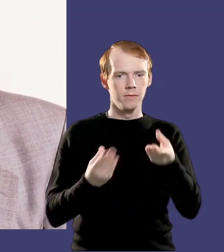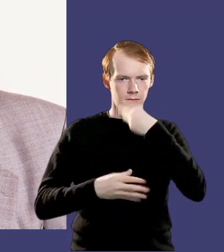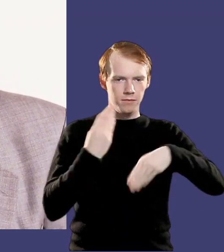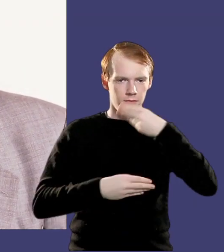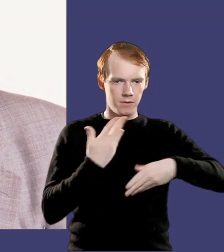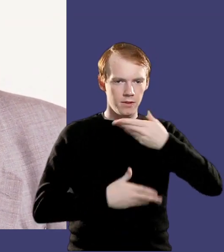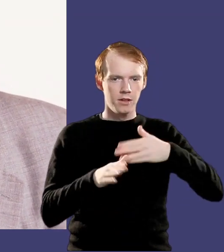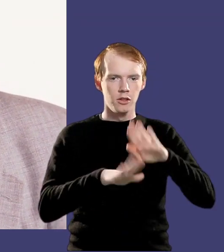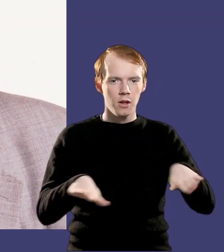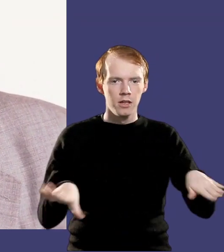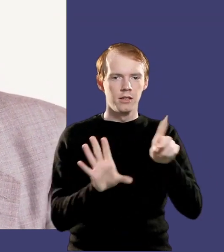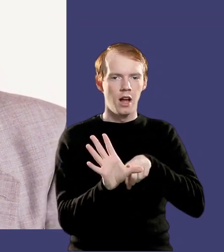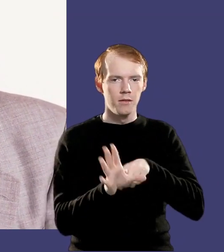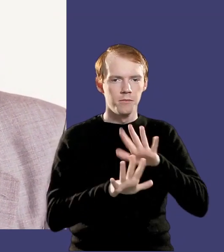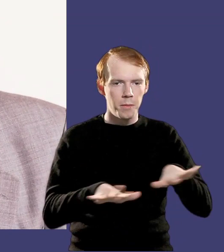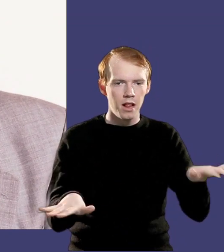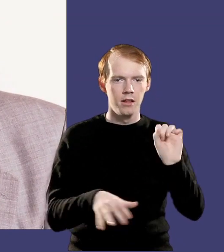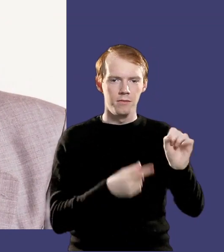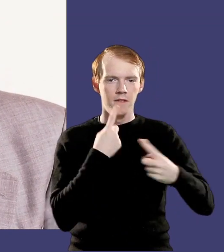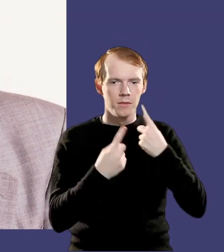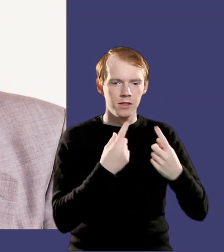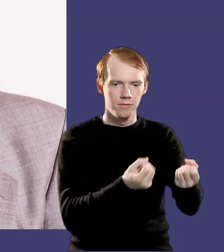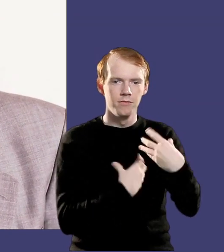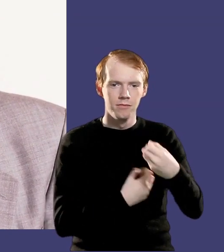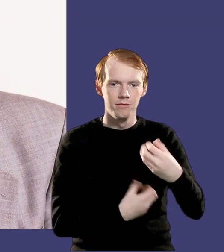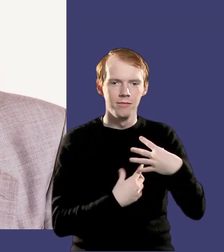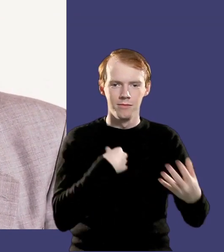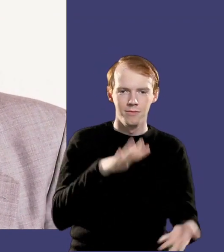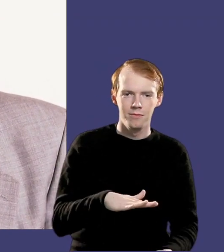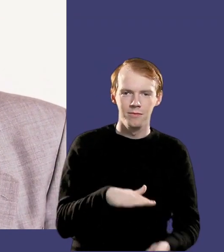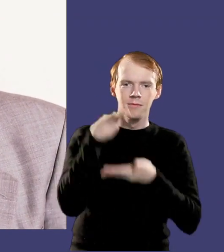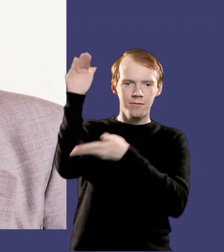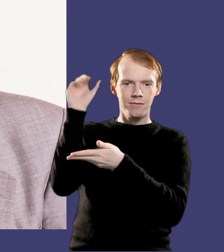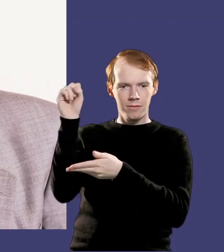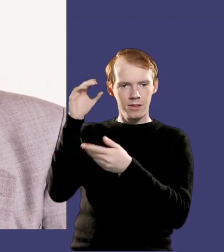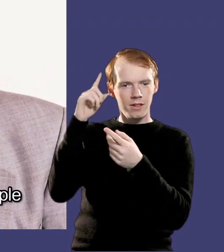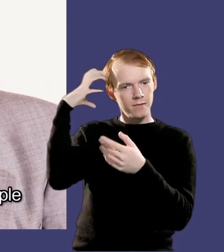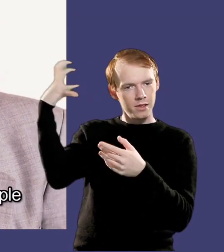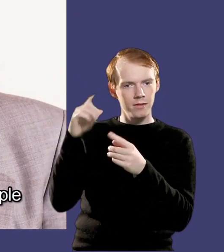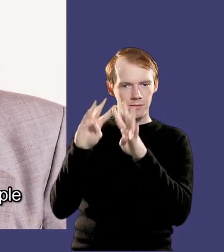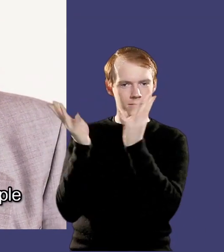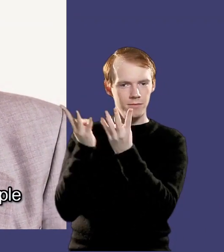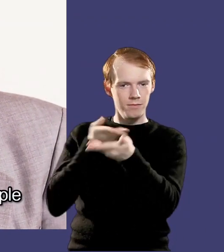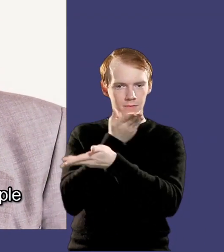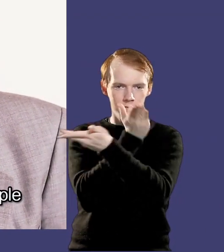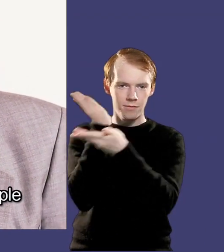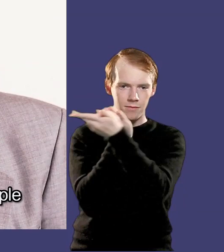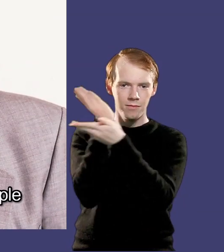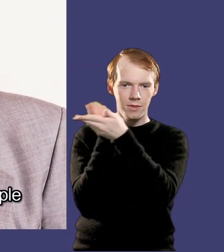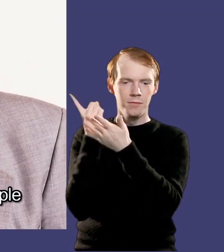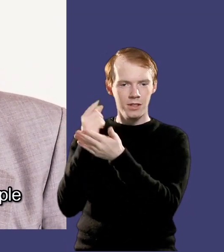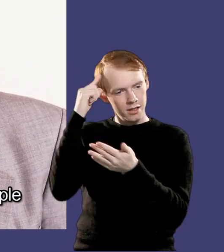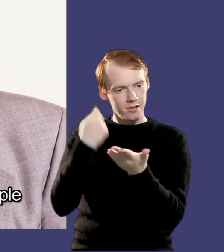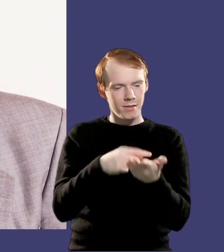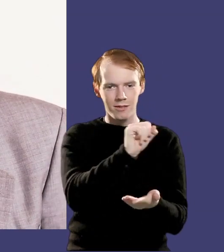people and to make sure that those voices, views and opinions are heard by decision makers in all aspects of lives